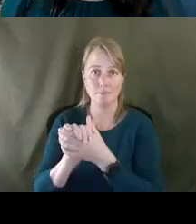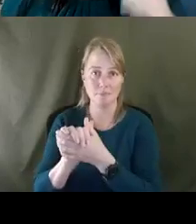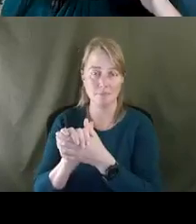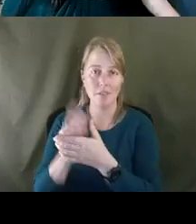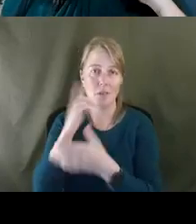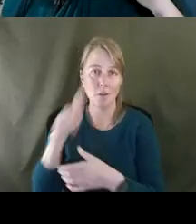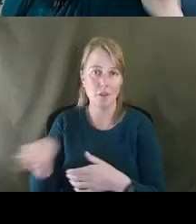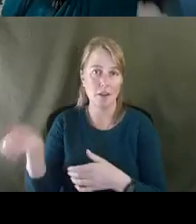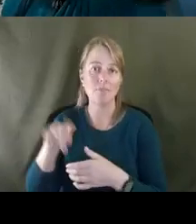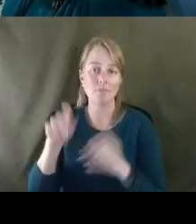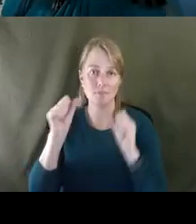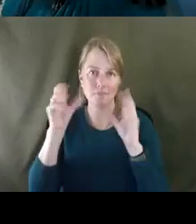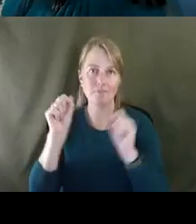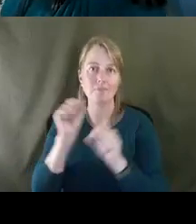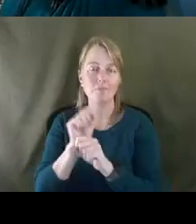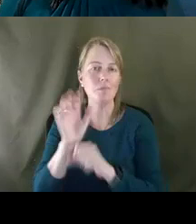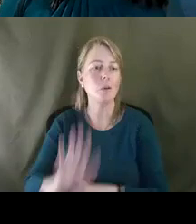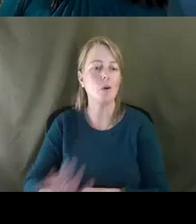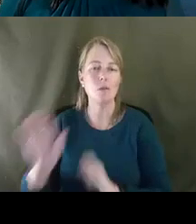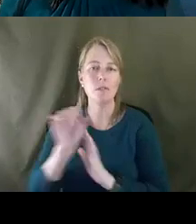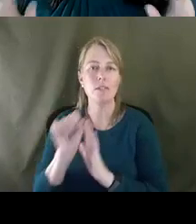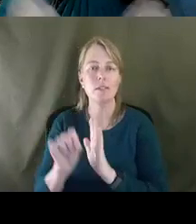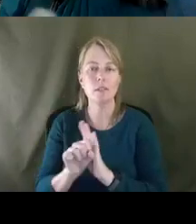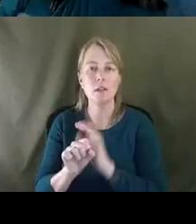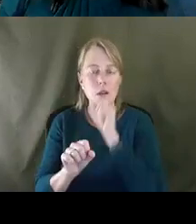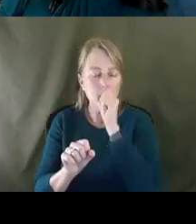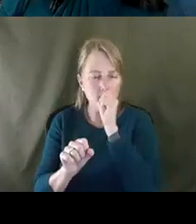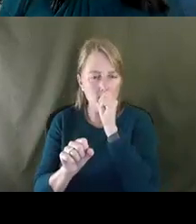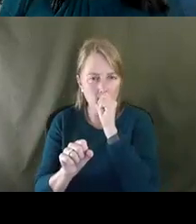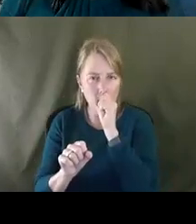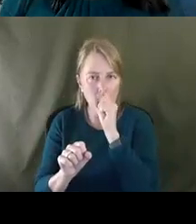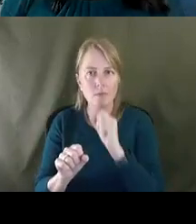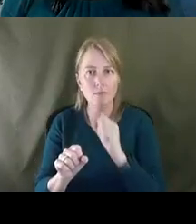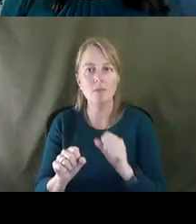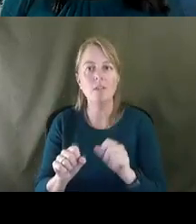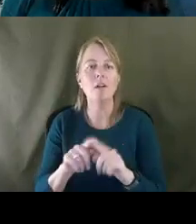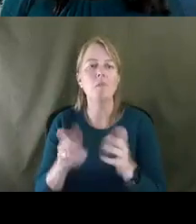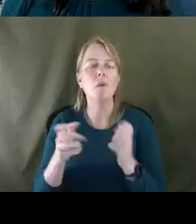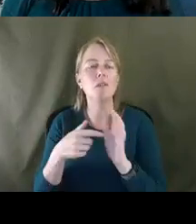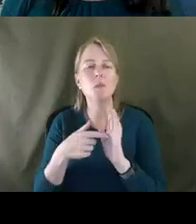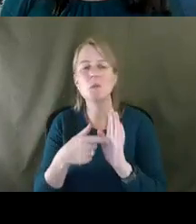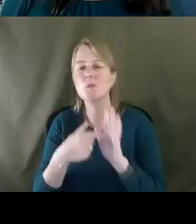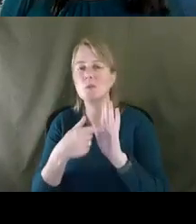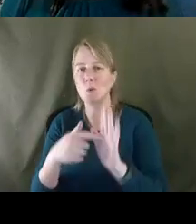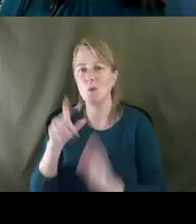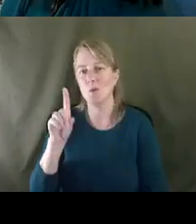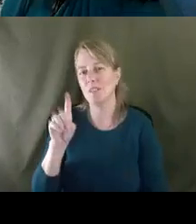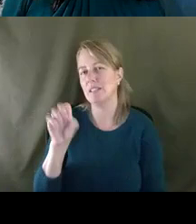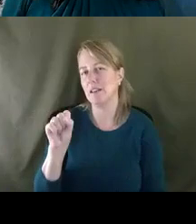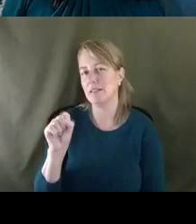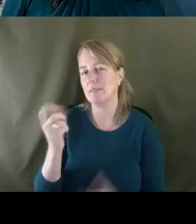that amazing work that's happening around the state. I just want to do a little case study for you here to see what we've been doing at